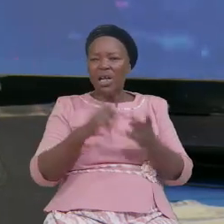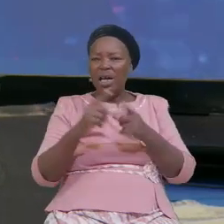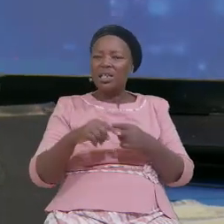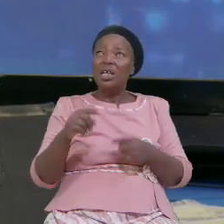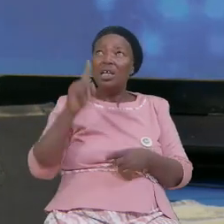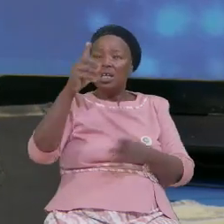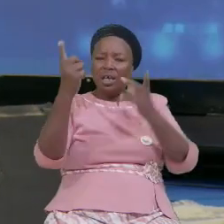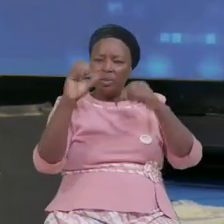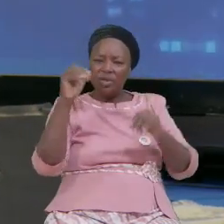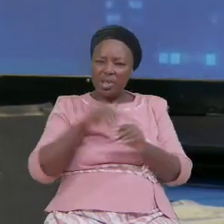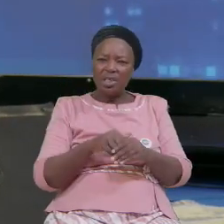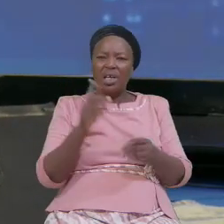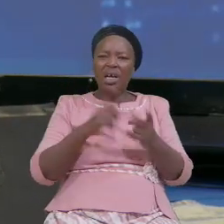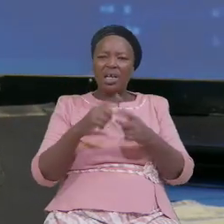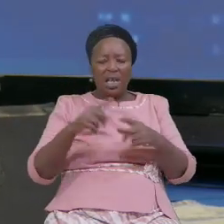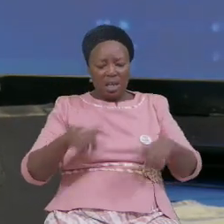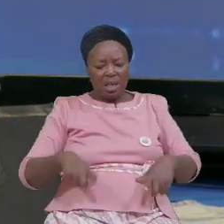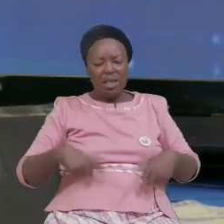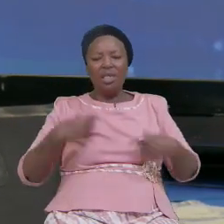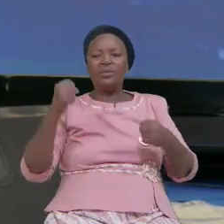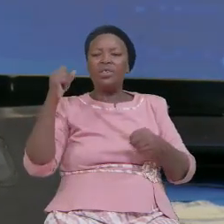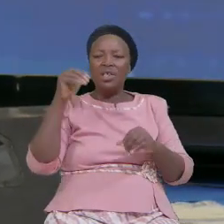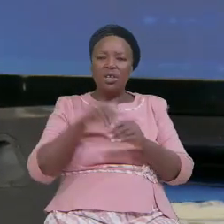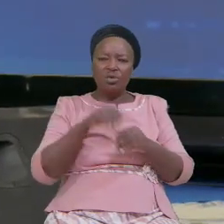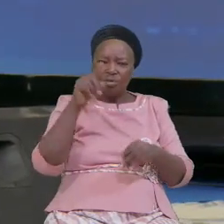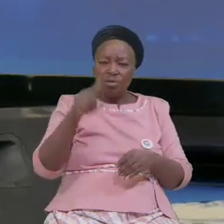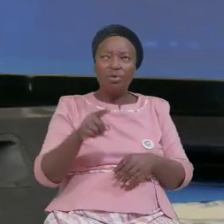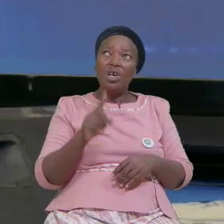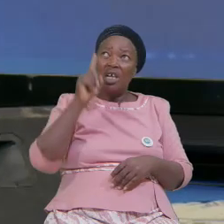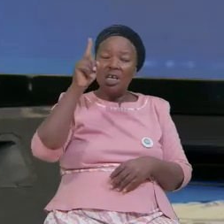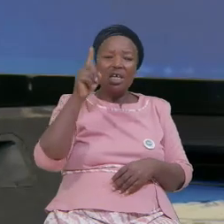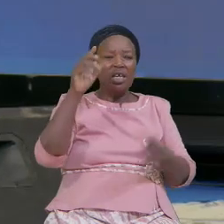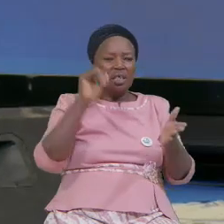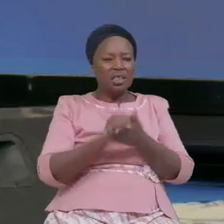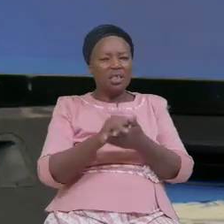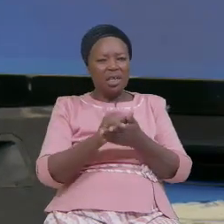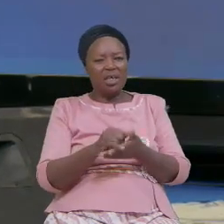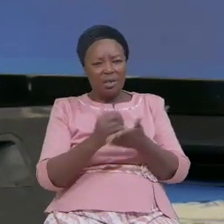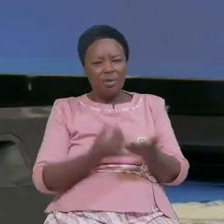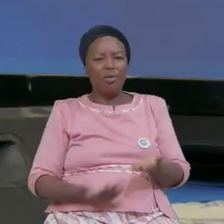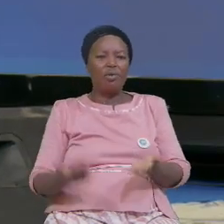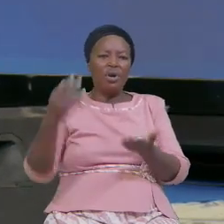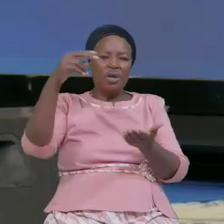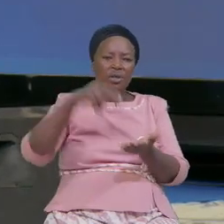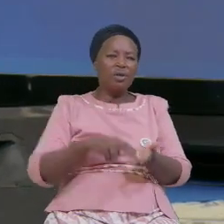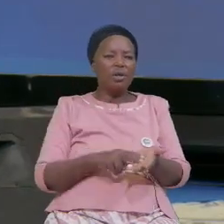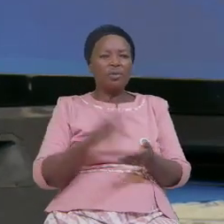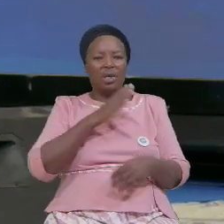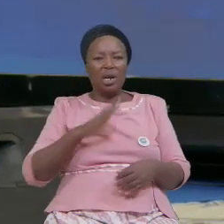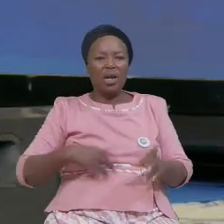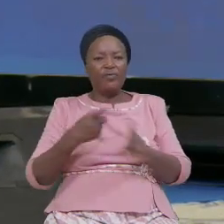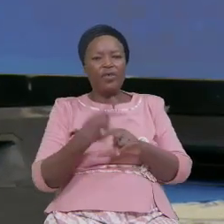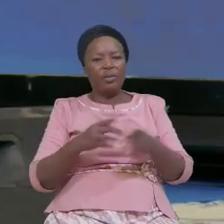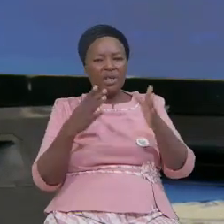in, and he dwells in you, he that raised up Christ from the dead